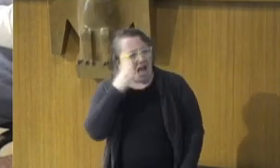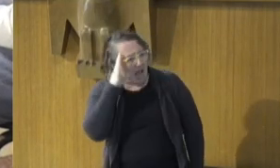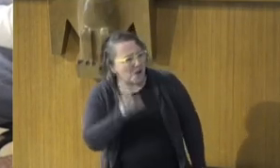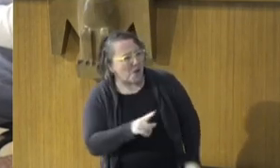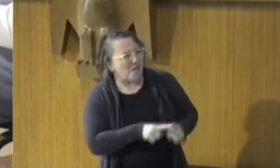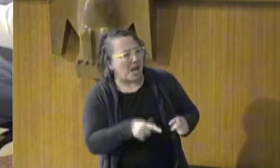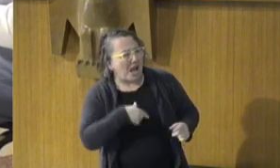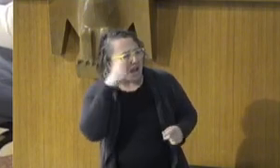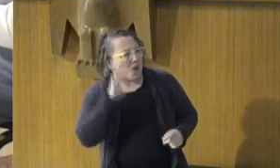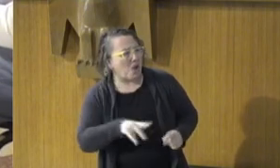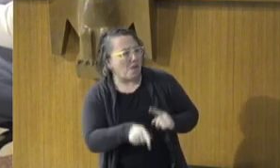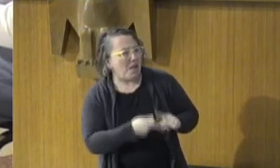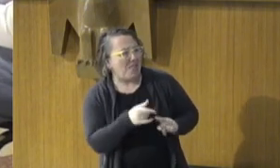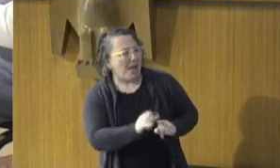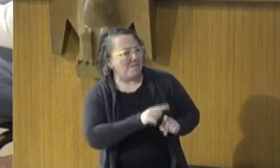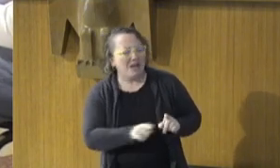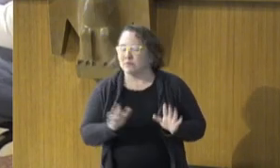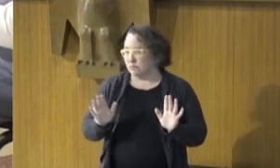guidance counselor. I know about mental health.